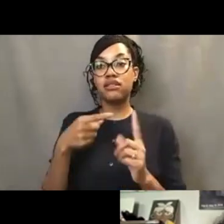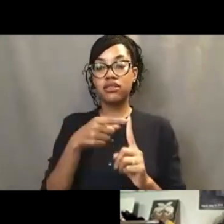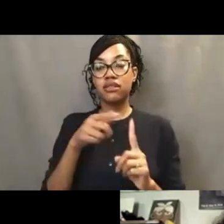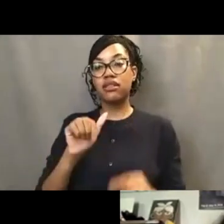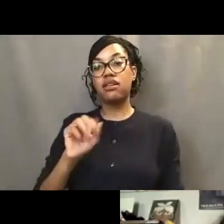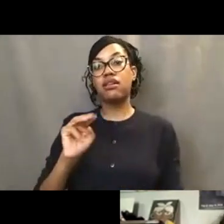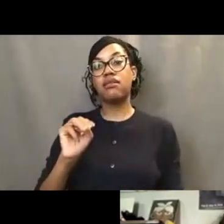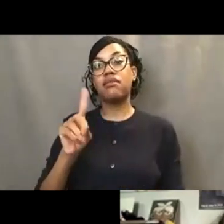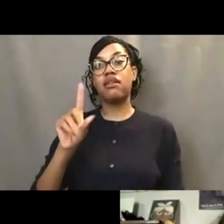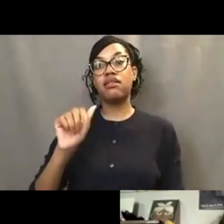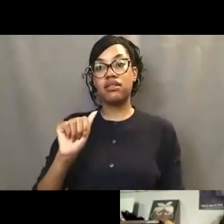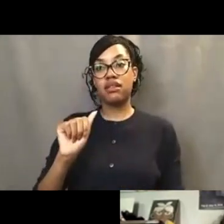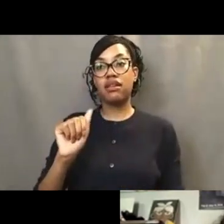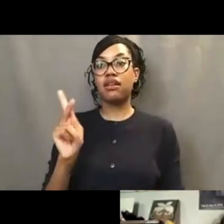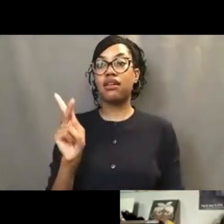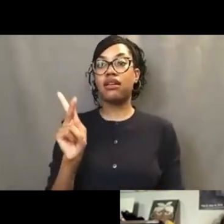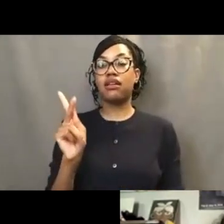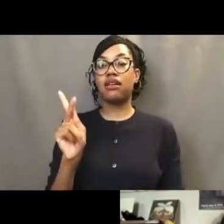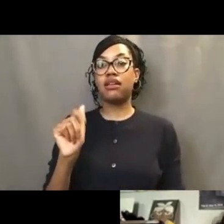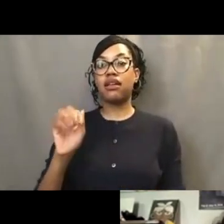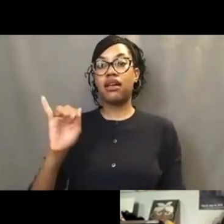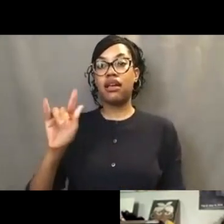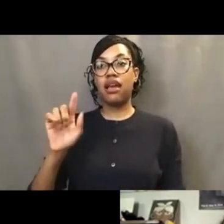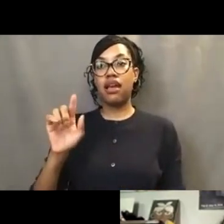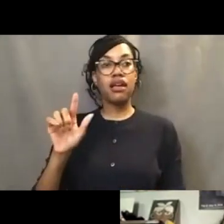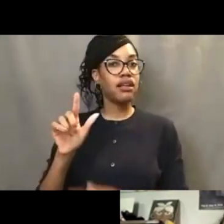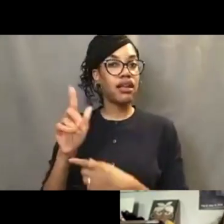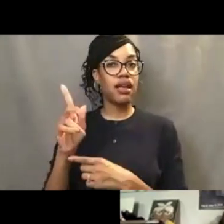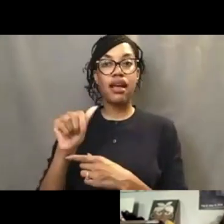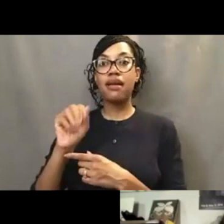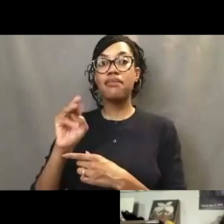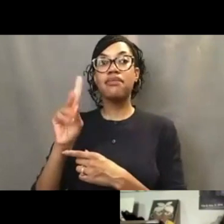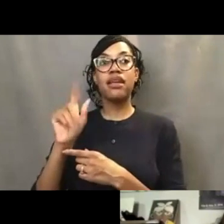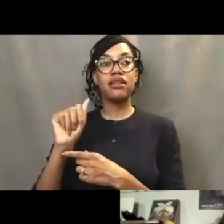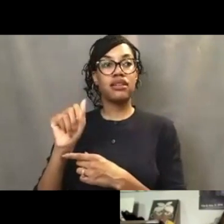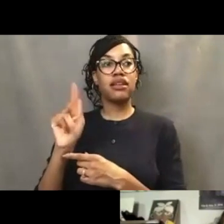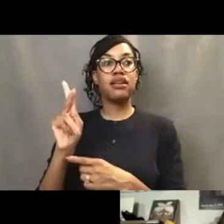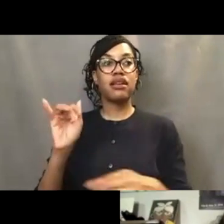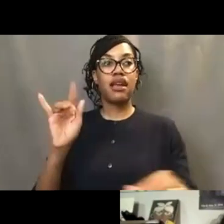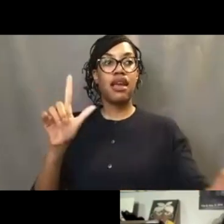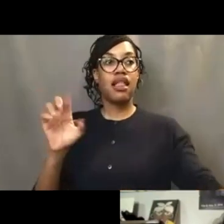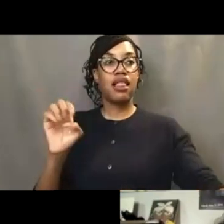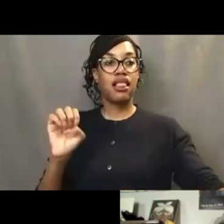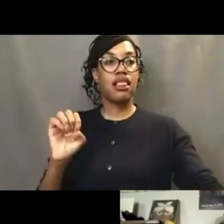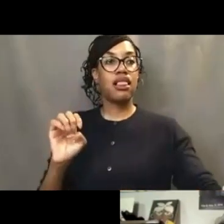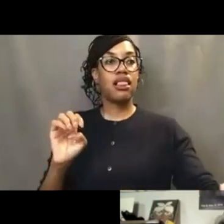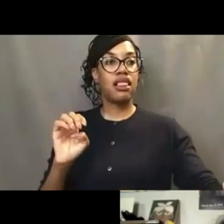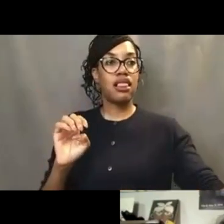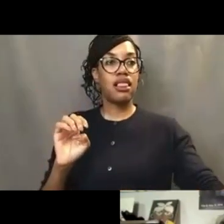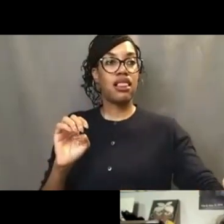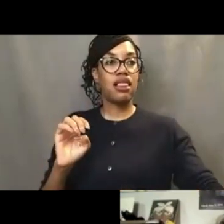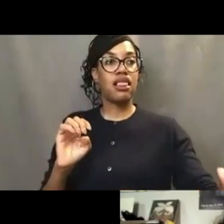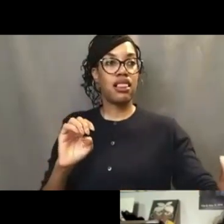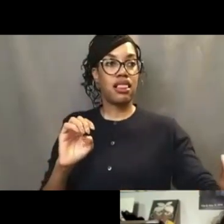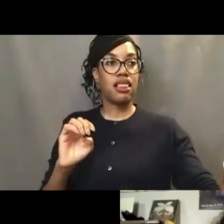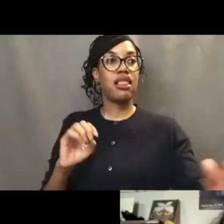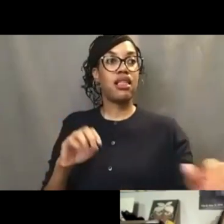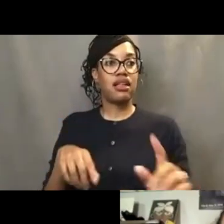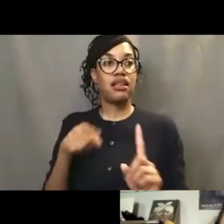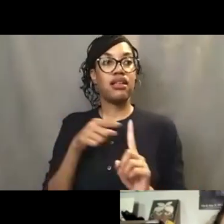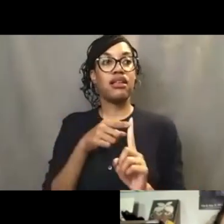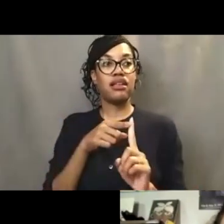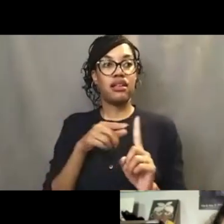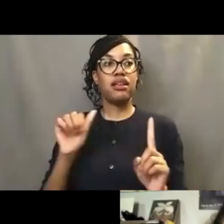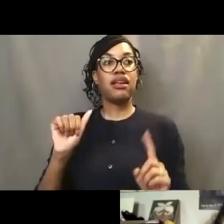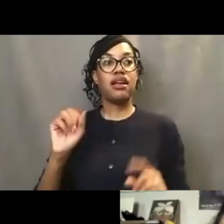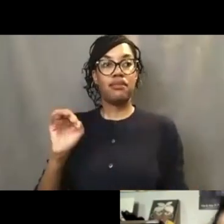She's a teacher organizer in Nashville, Tennessee. She's the president of the Metropolitan Nashville Education Association